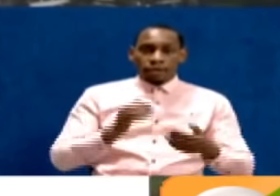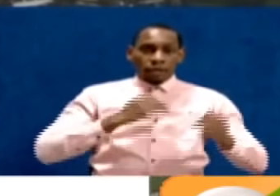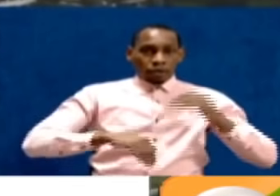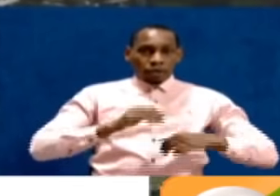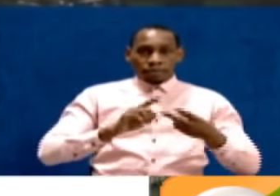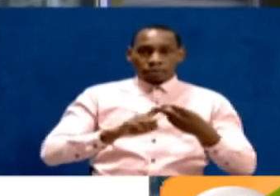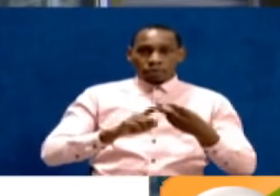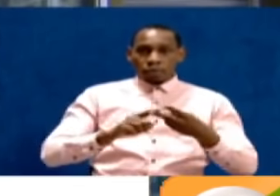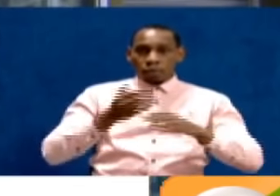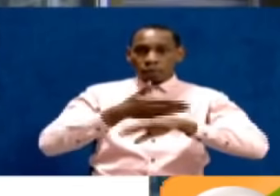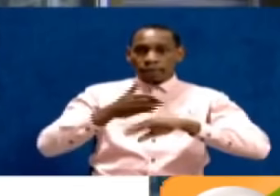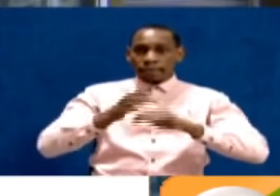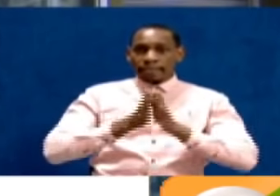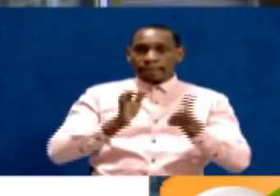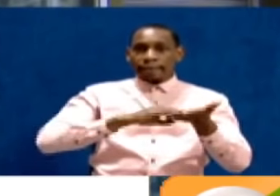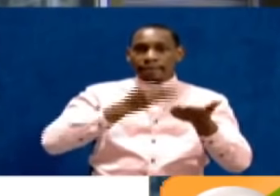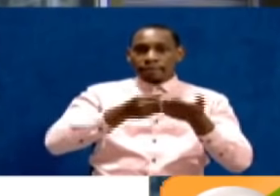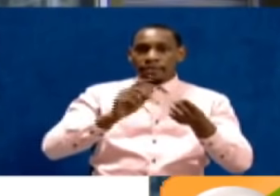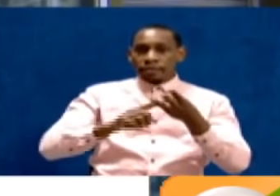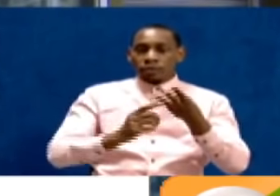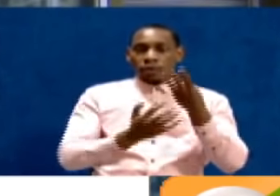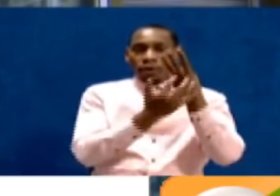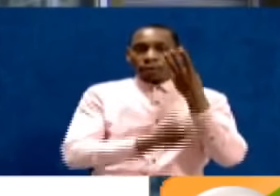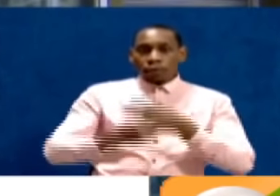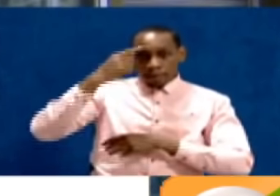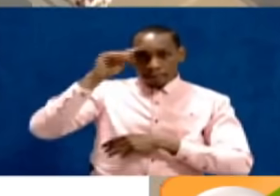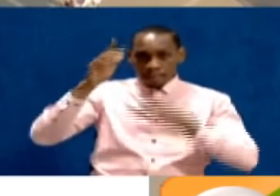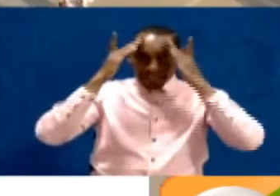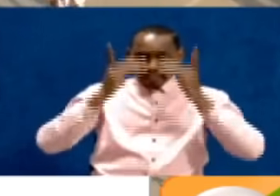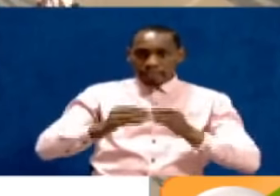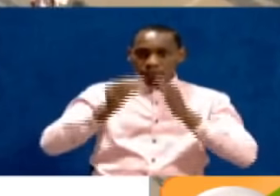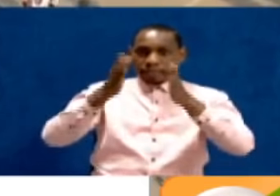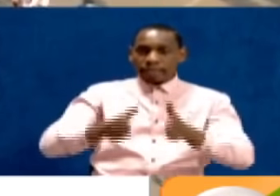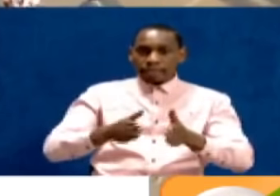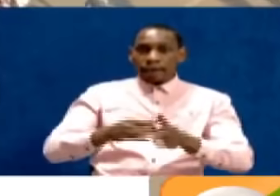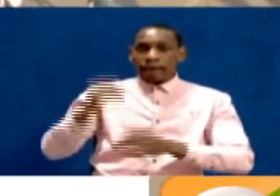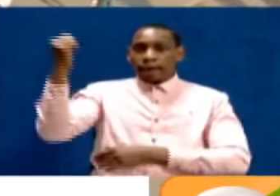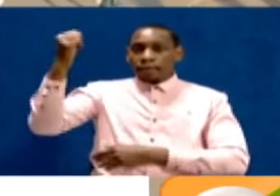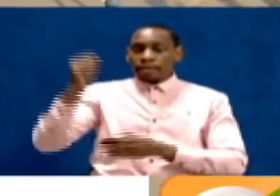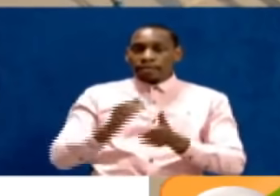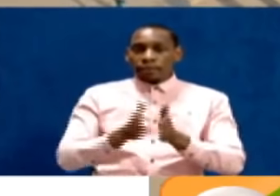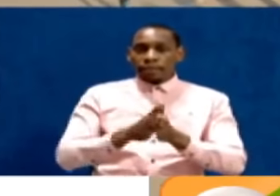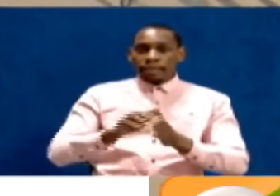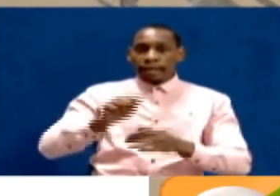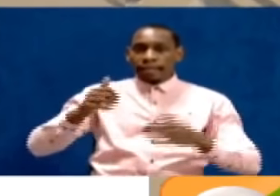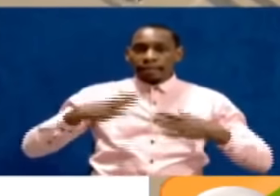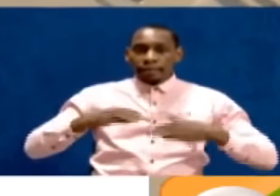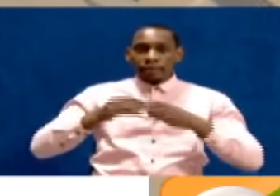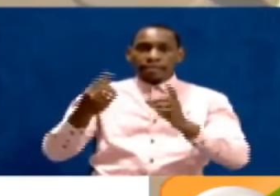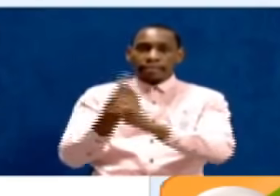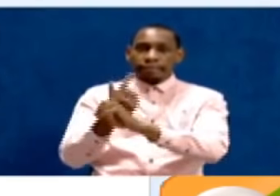corruption, mismanagement of public funds, and poor policy decision by leaders, both political and those heading